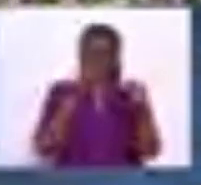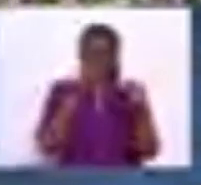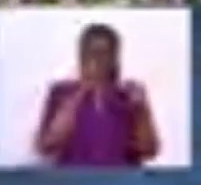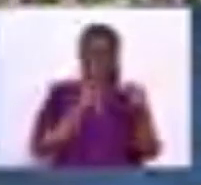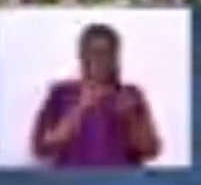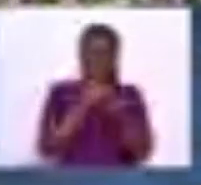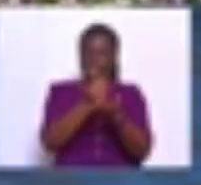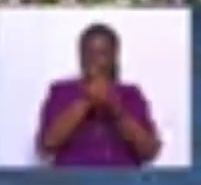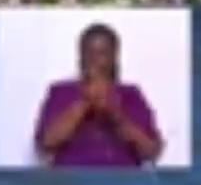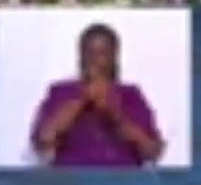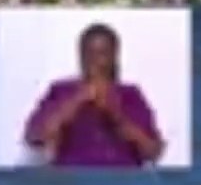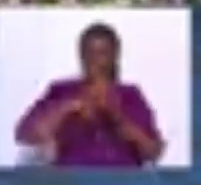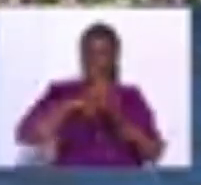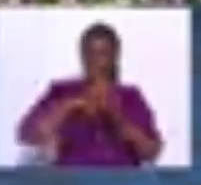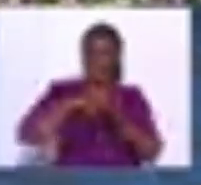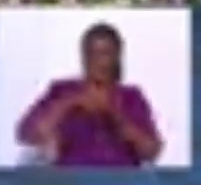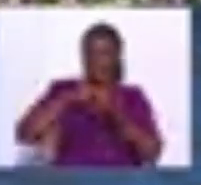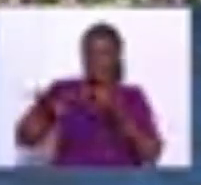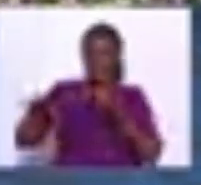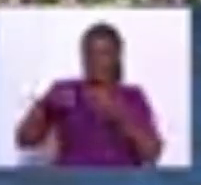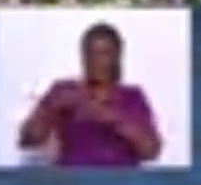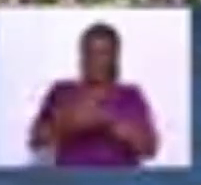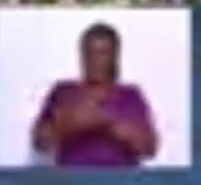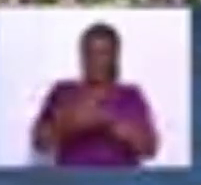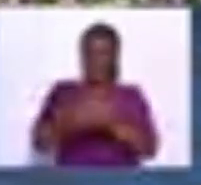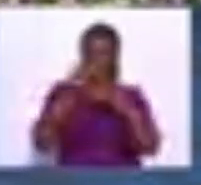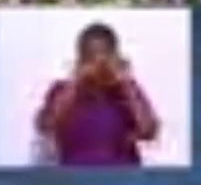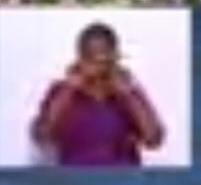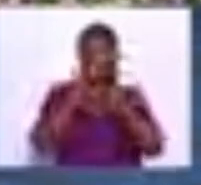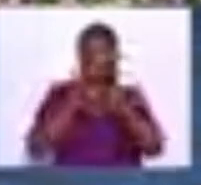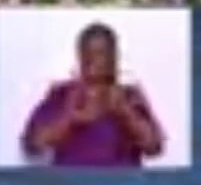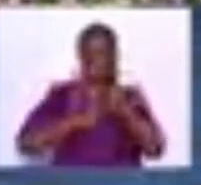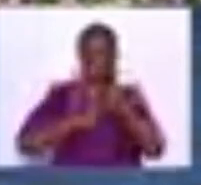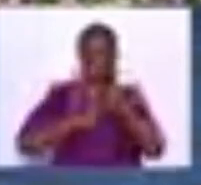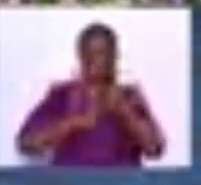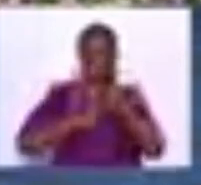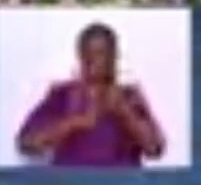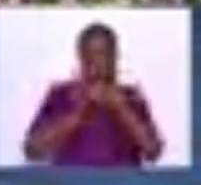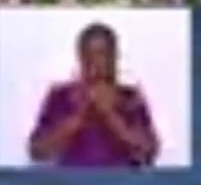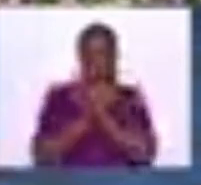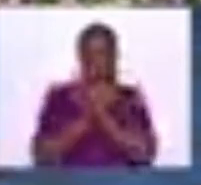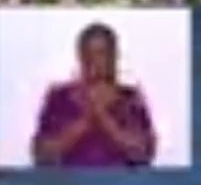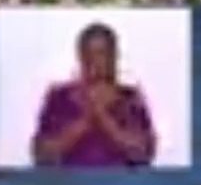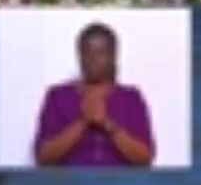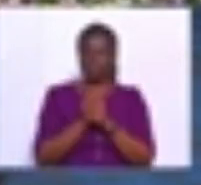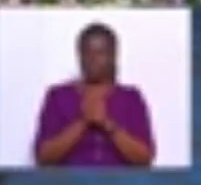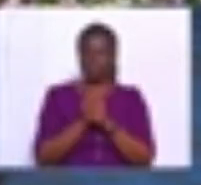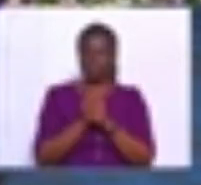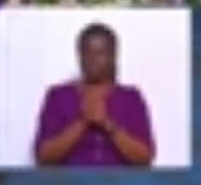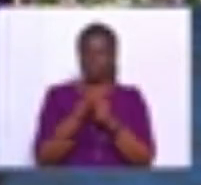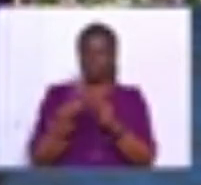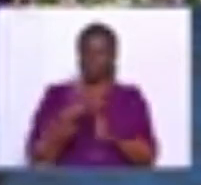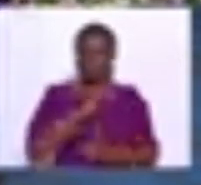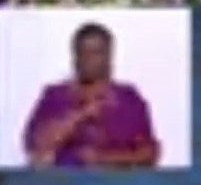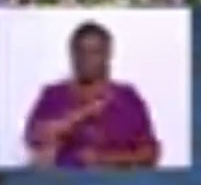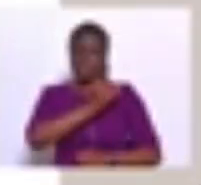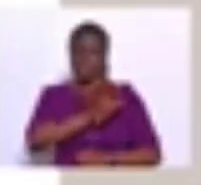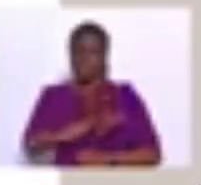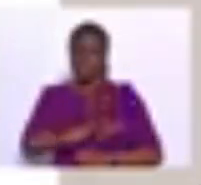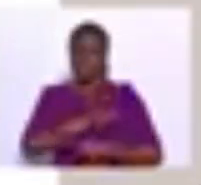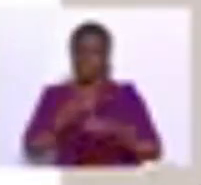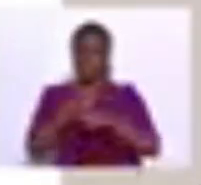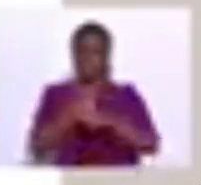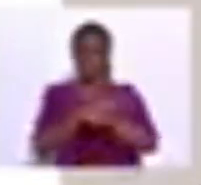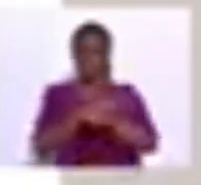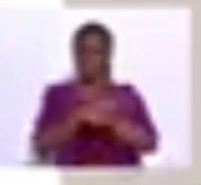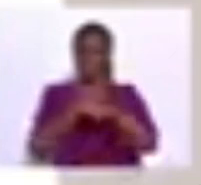help us eliminate cancer from our system. Look at this map of the world, breast cancer. Now